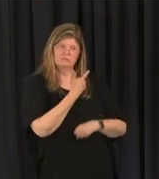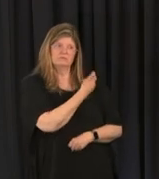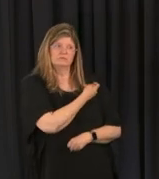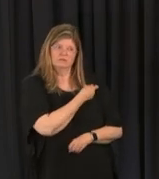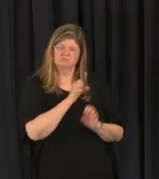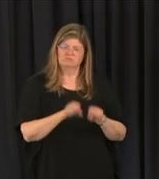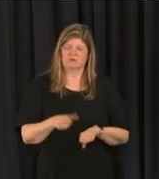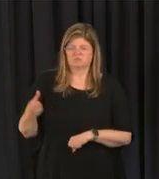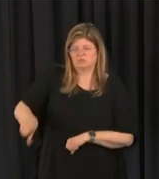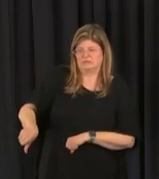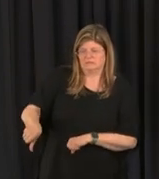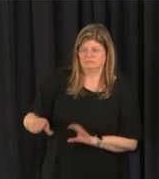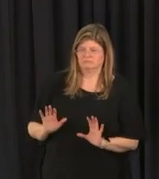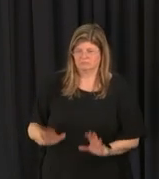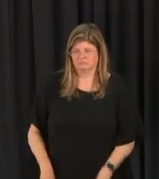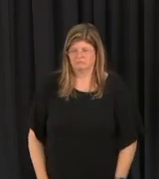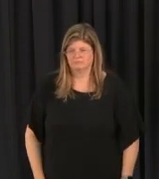vaccinated.